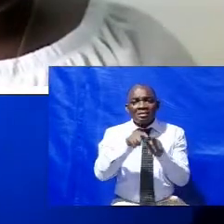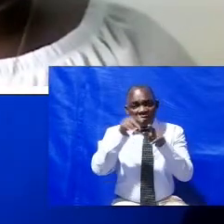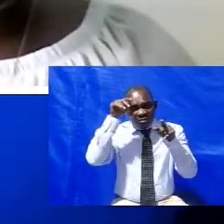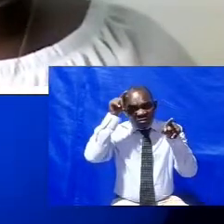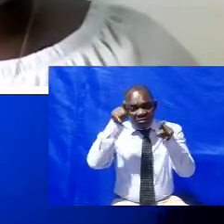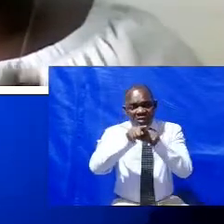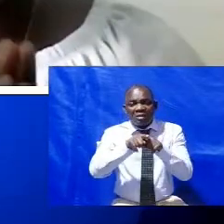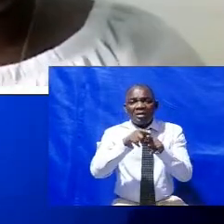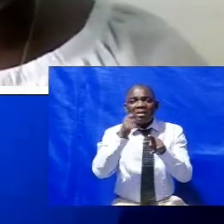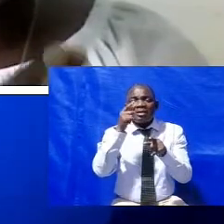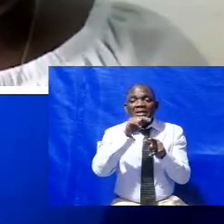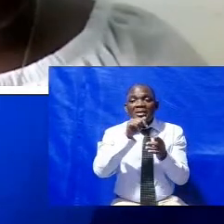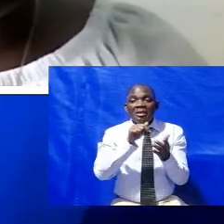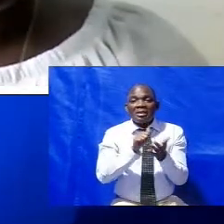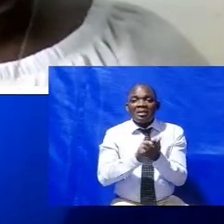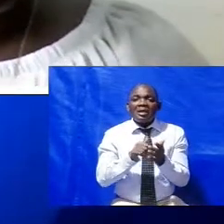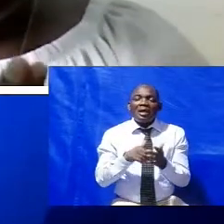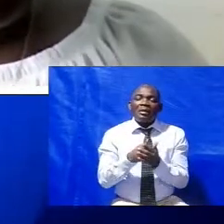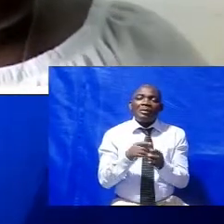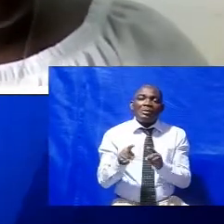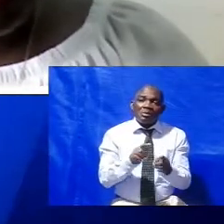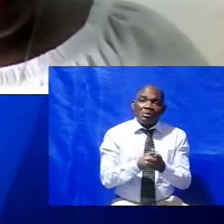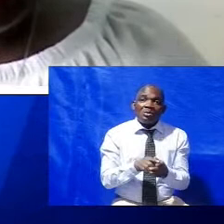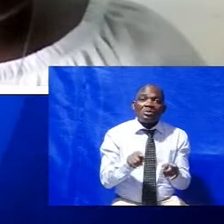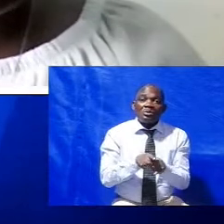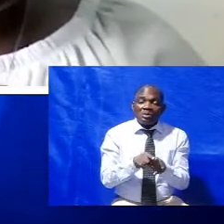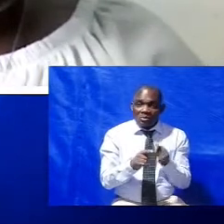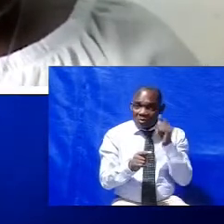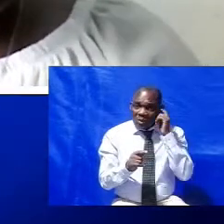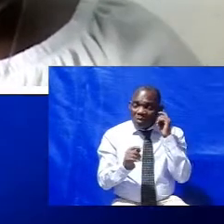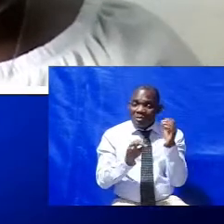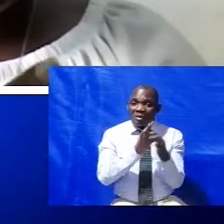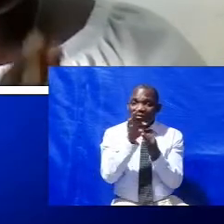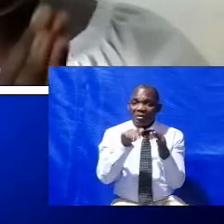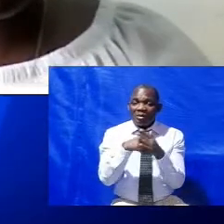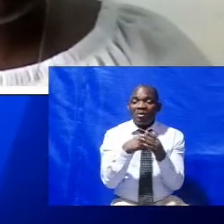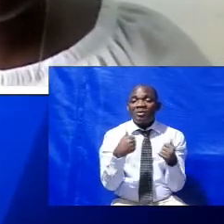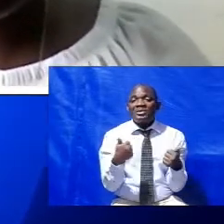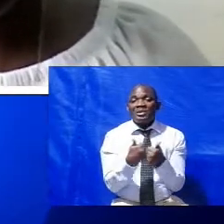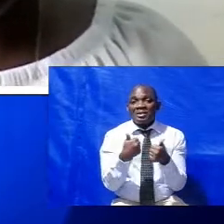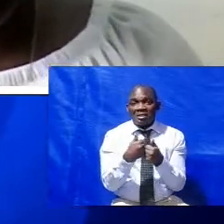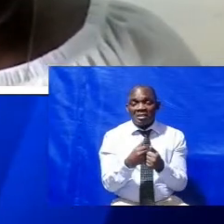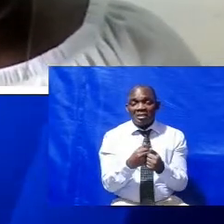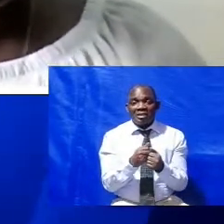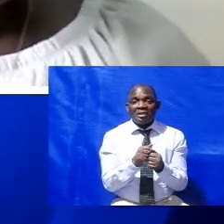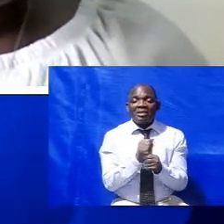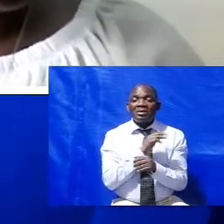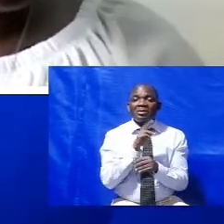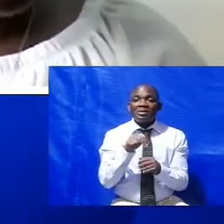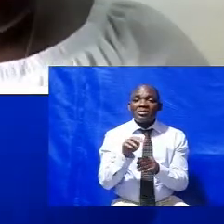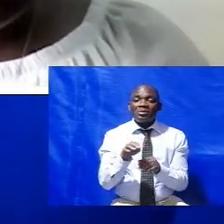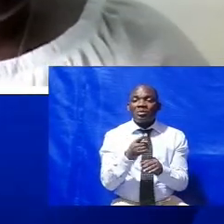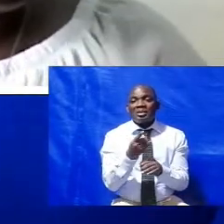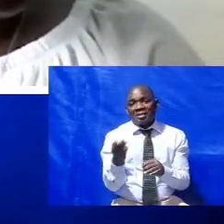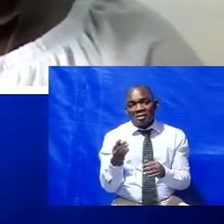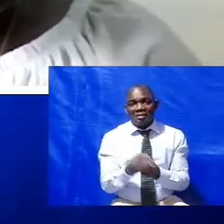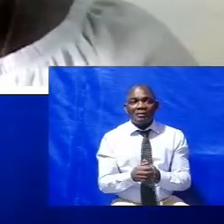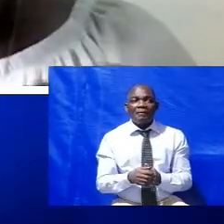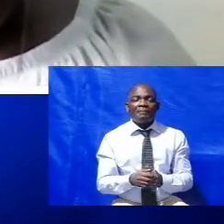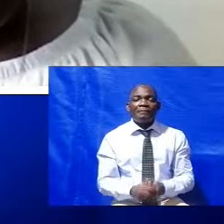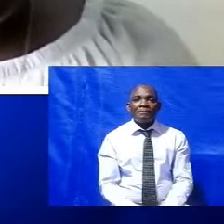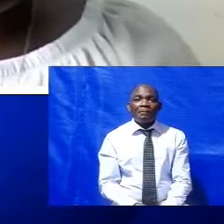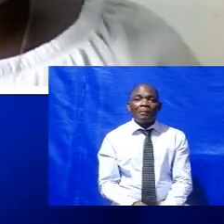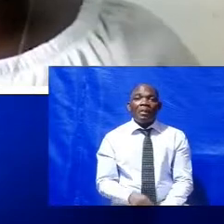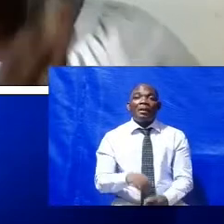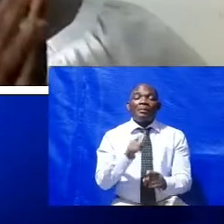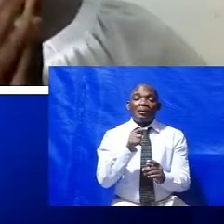siblings understand that this is the way life should go, and in as much as we are facing this and the other, we don't need to do